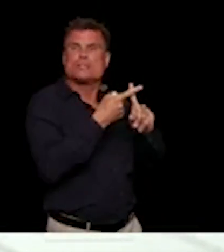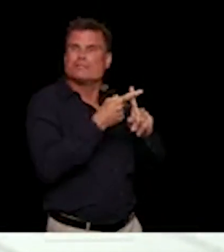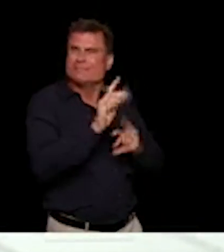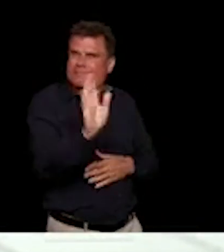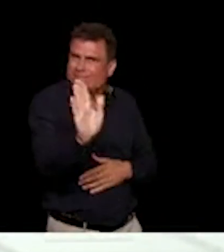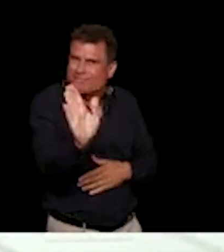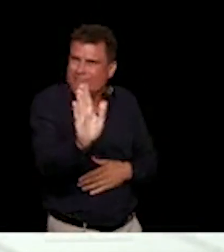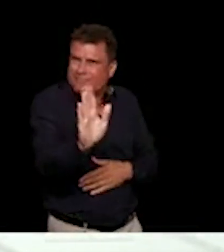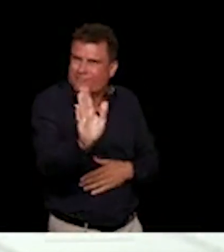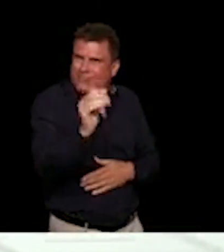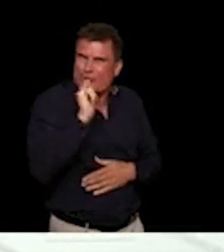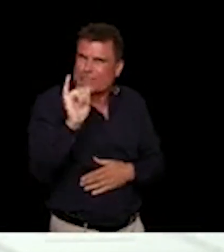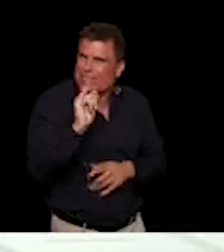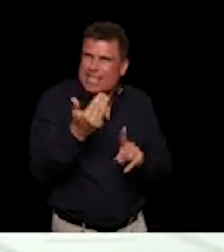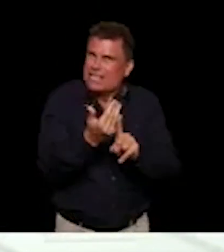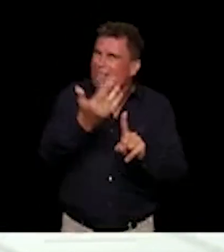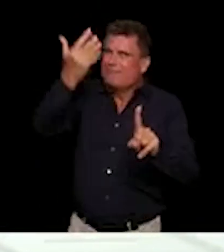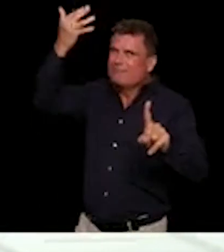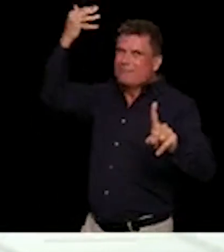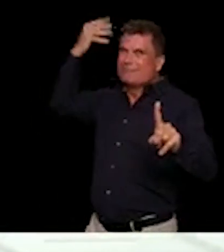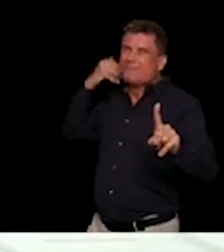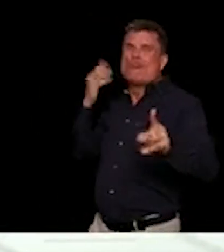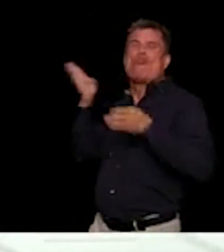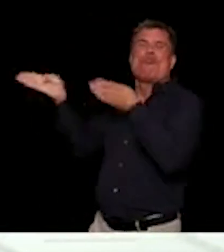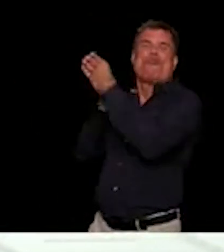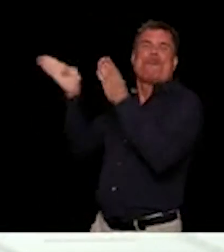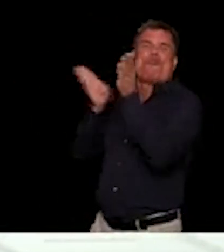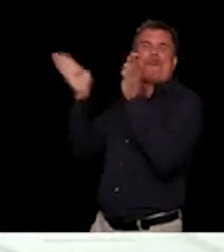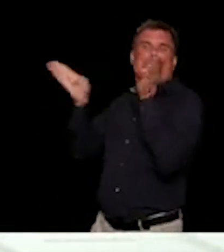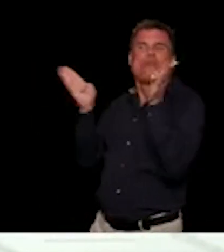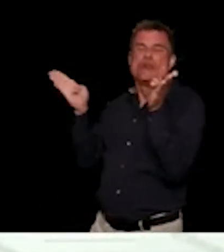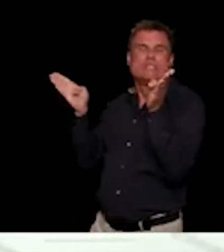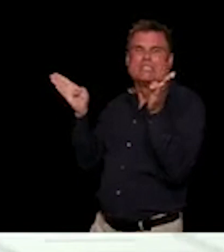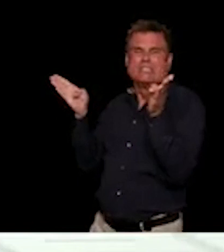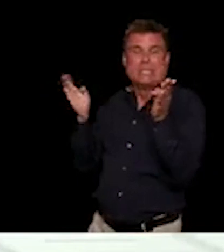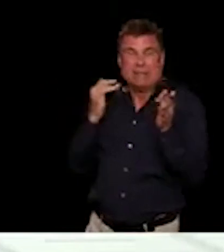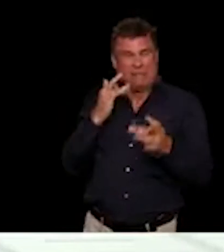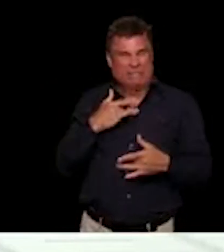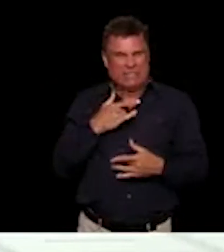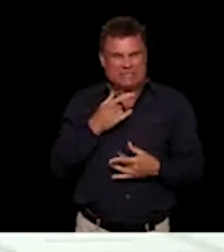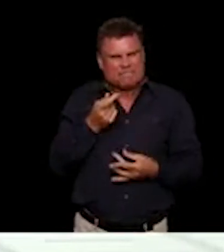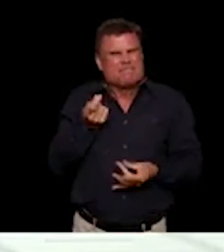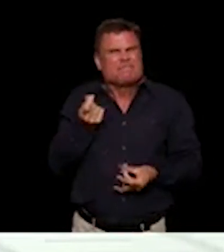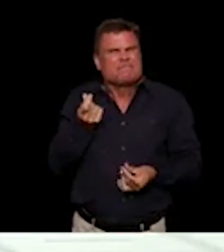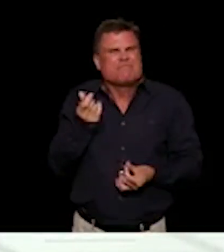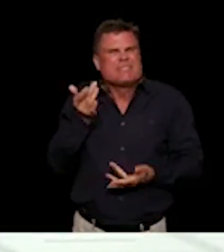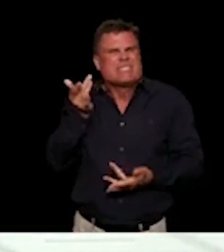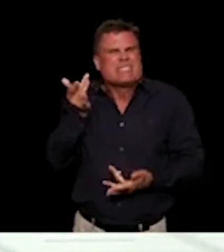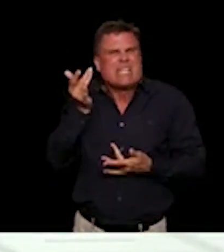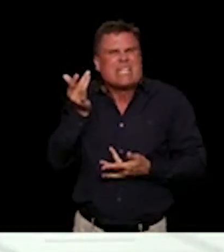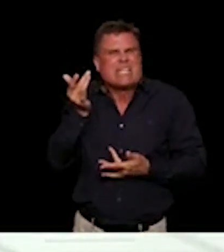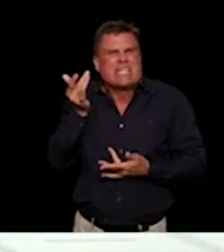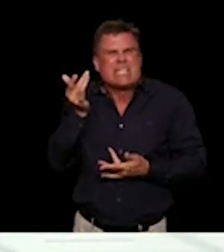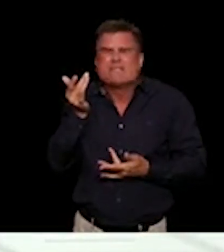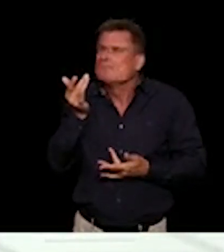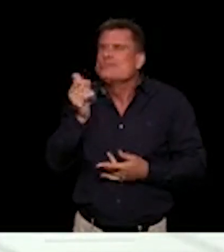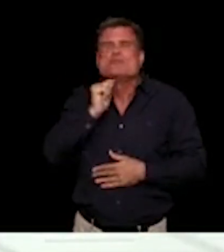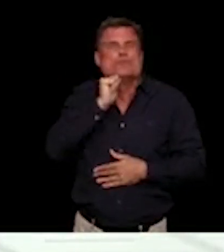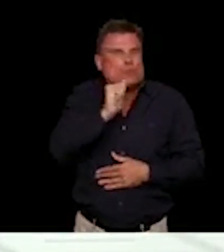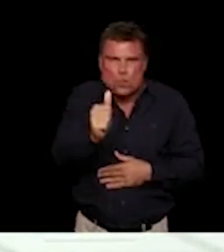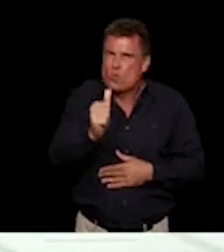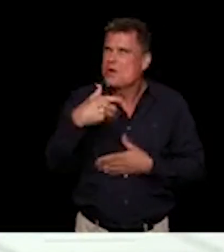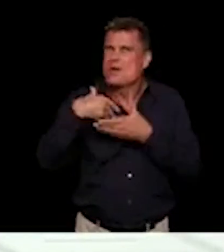low? Likely much lower than what you are used to. With any symptom at all, please stay at home. Please do not go